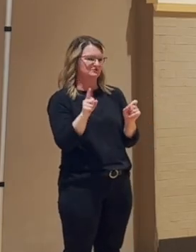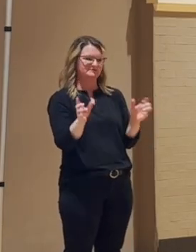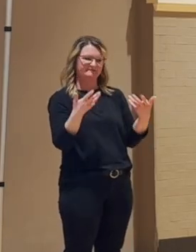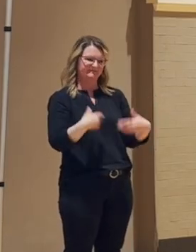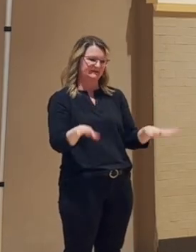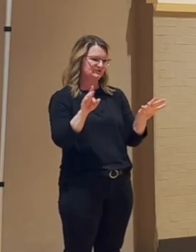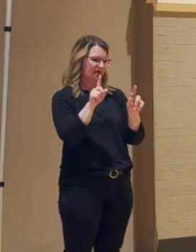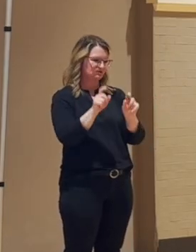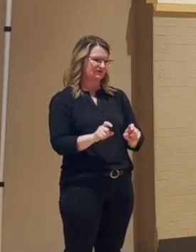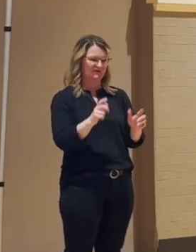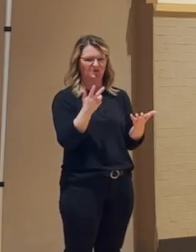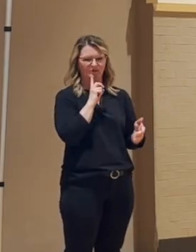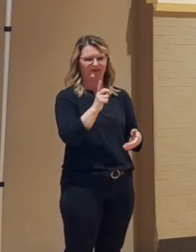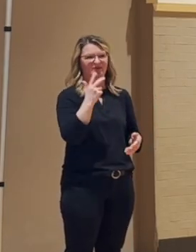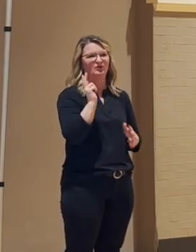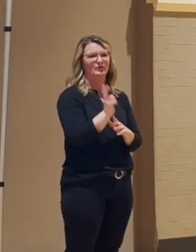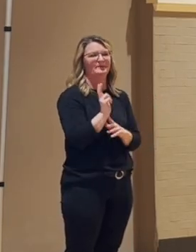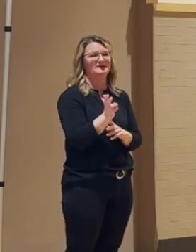the survey in 3 minutes.